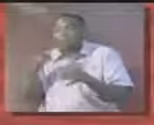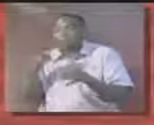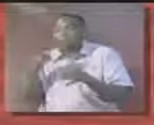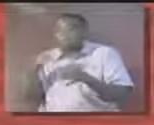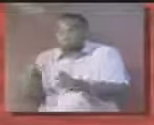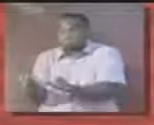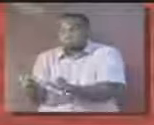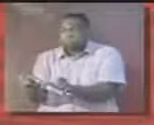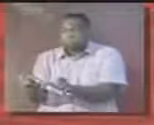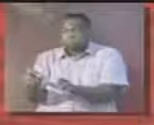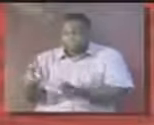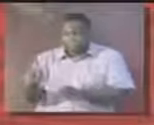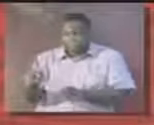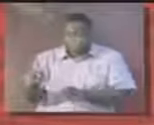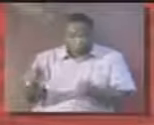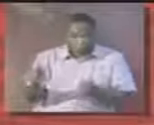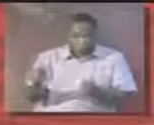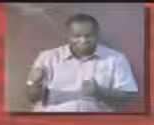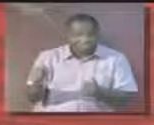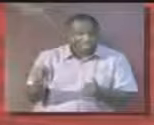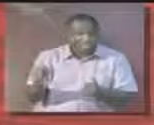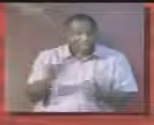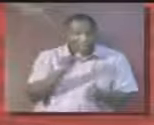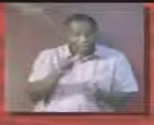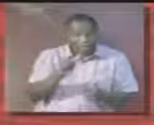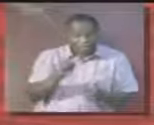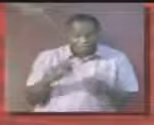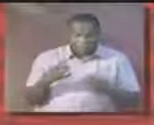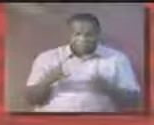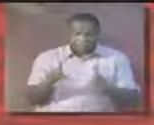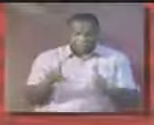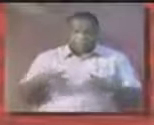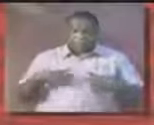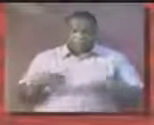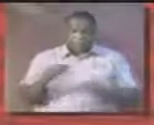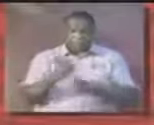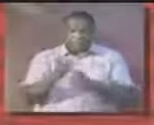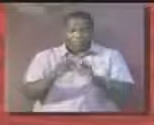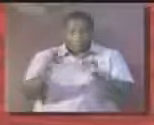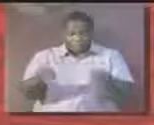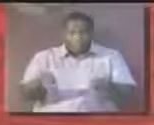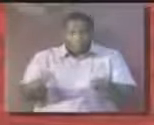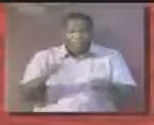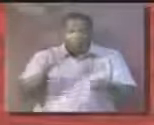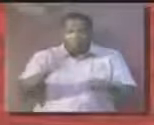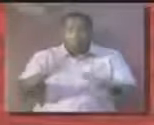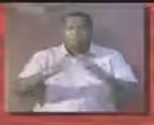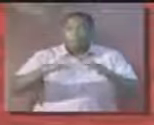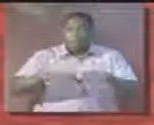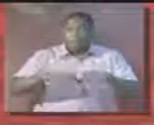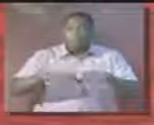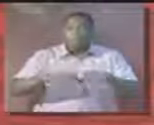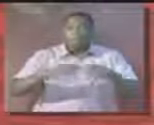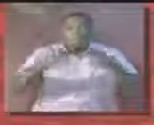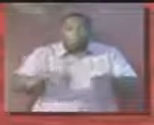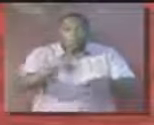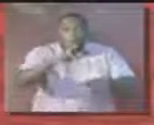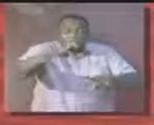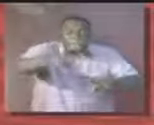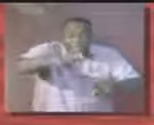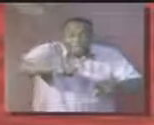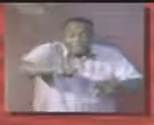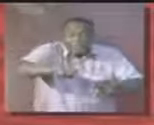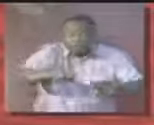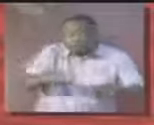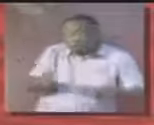system available for us when we need it most. And we, the population and the people of Trinidad and Tobago, will suffer. Thank